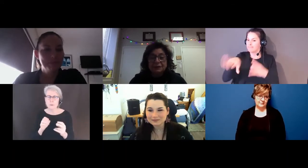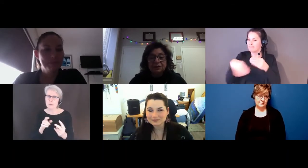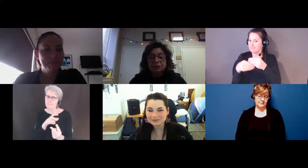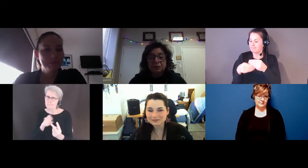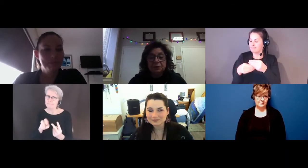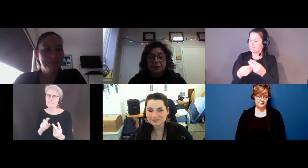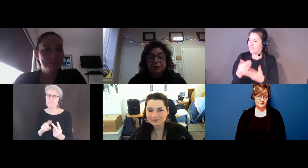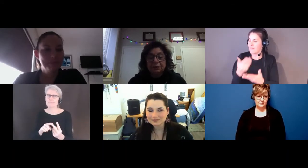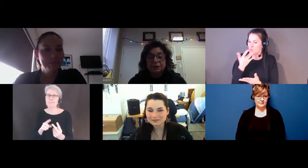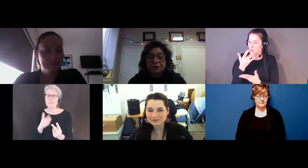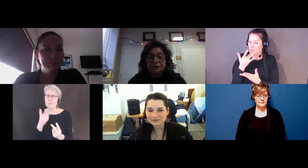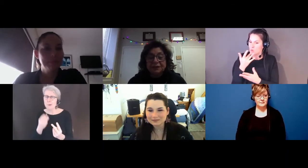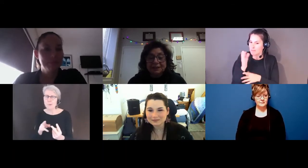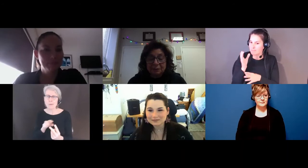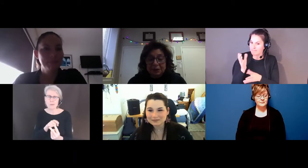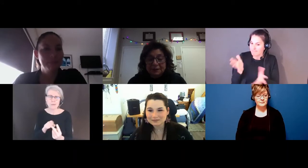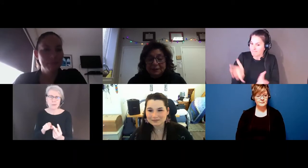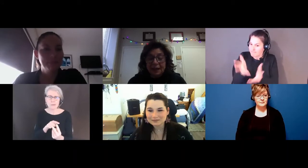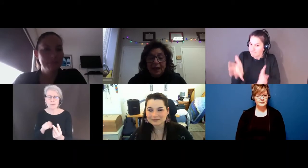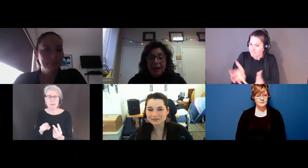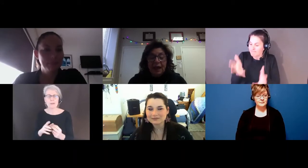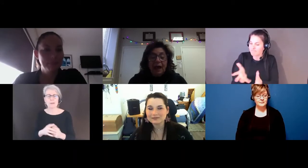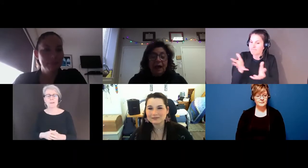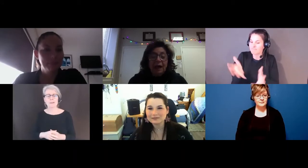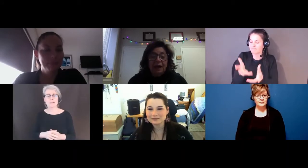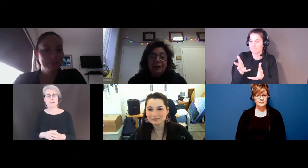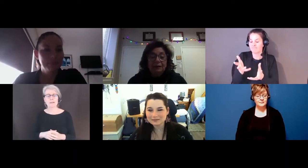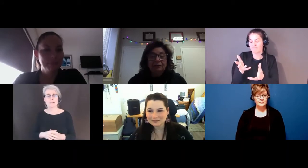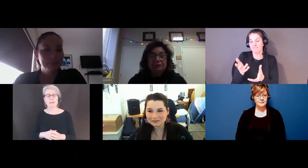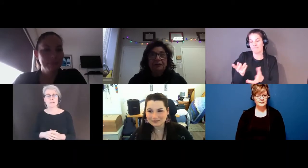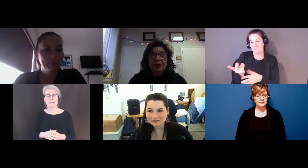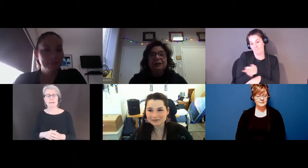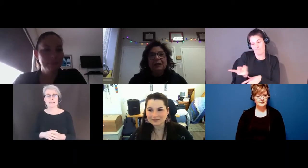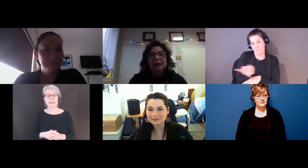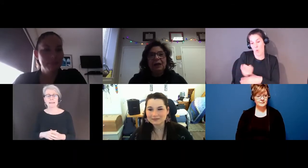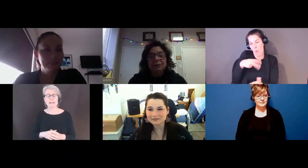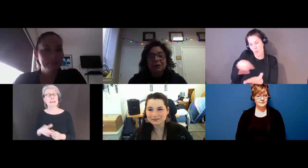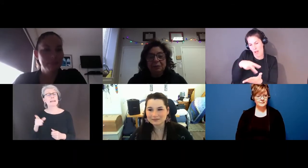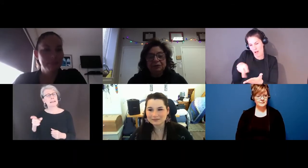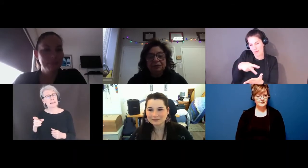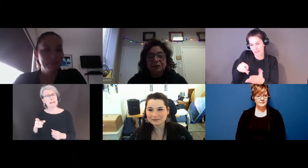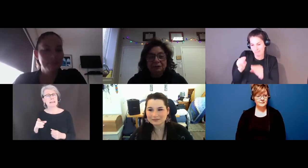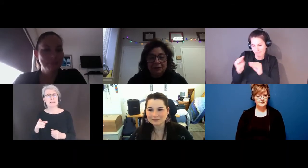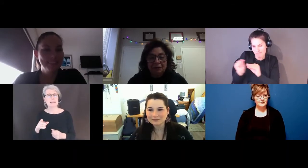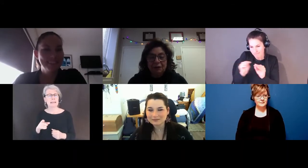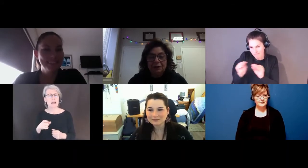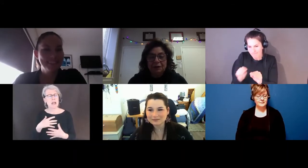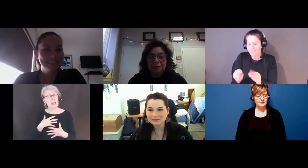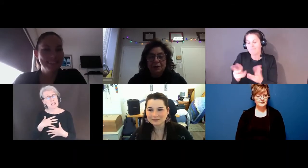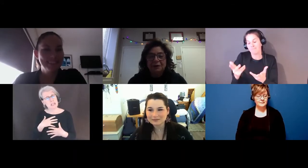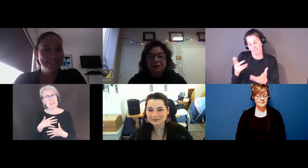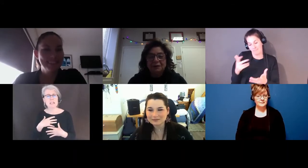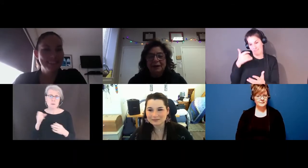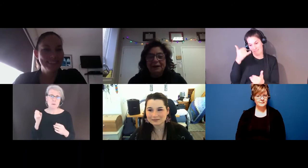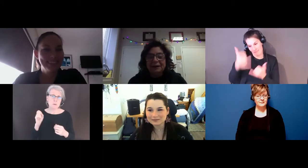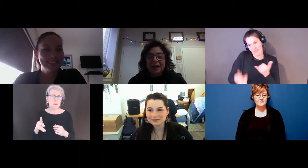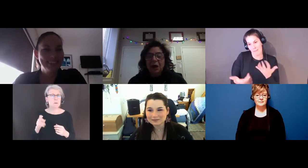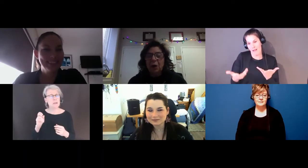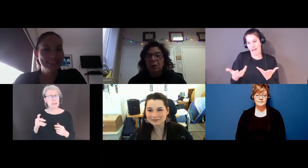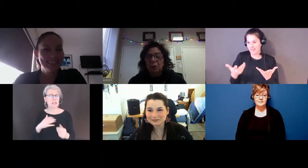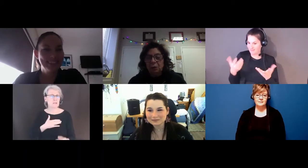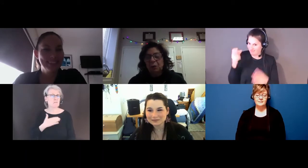insight into the two different disciplines. And finally, I've been able to convince him